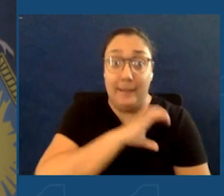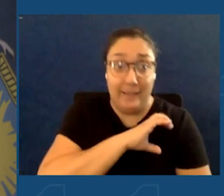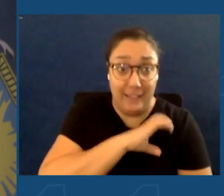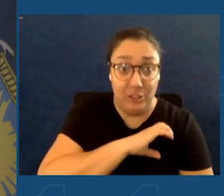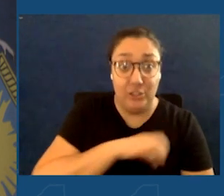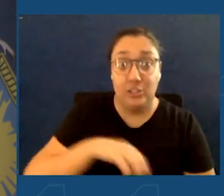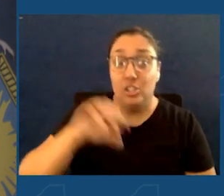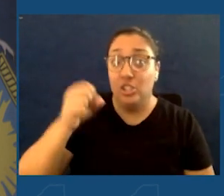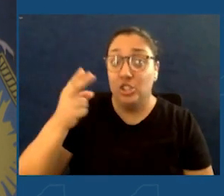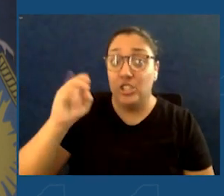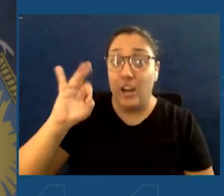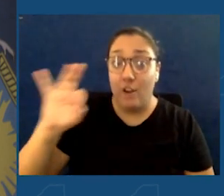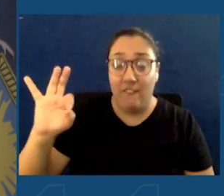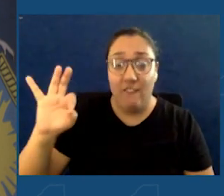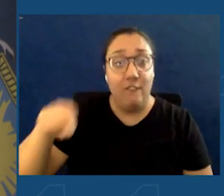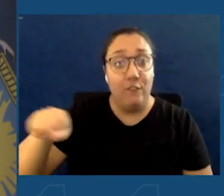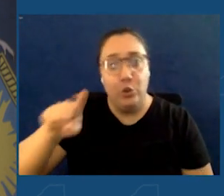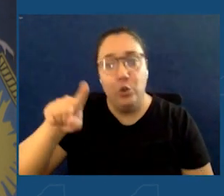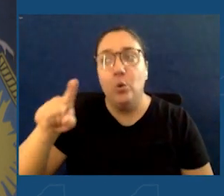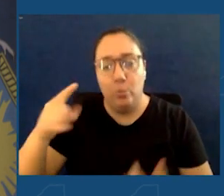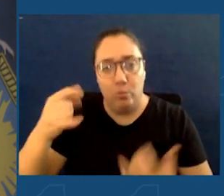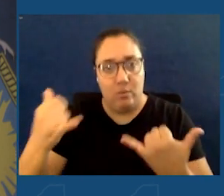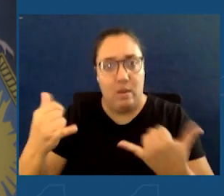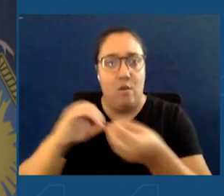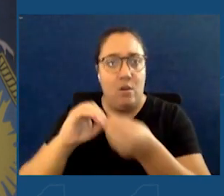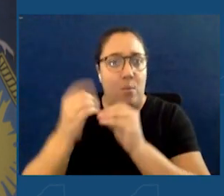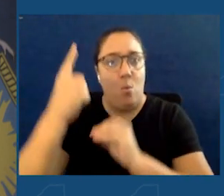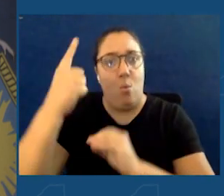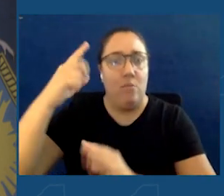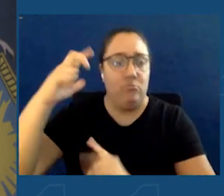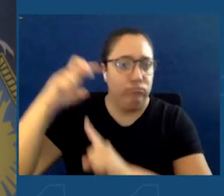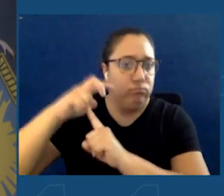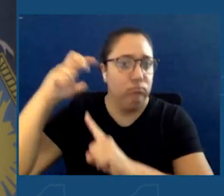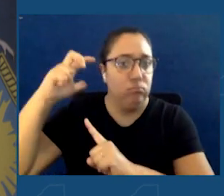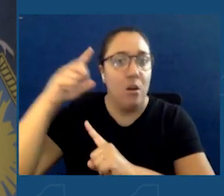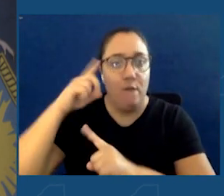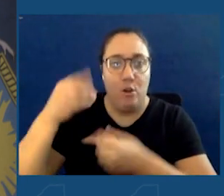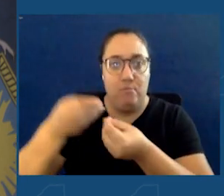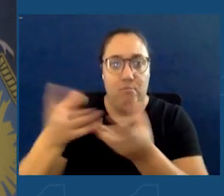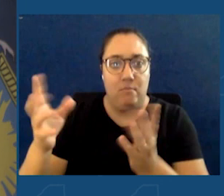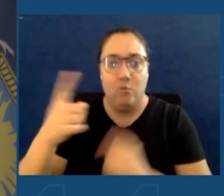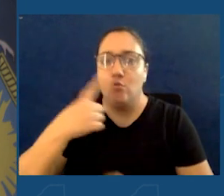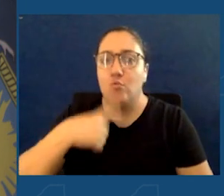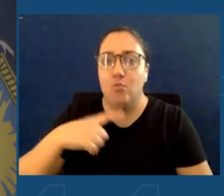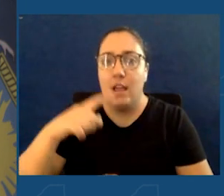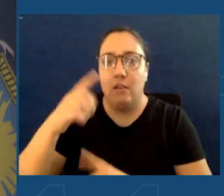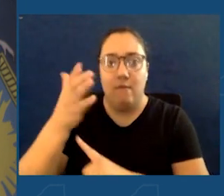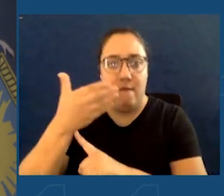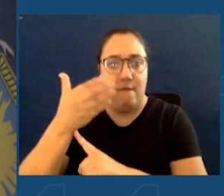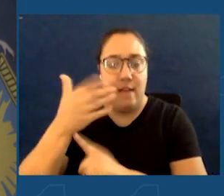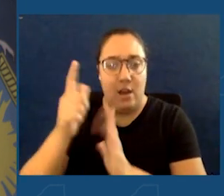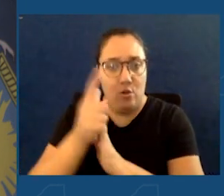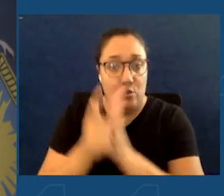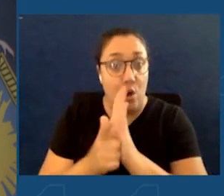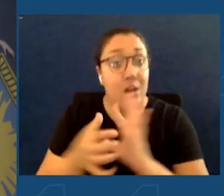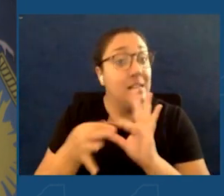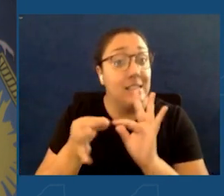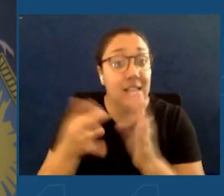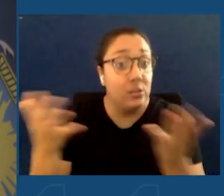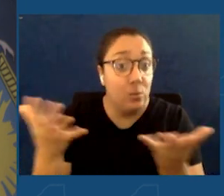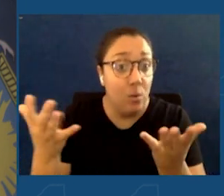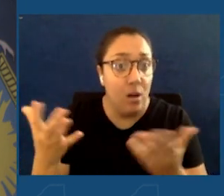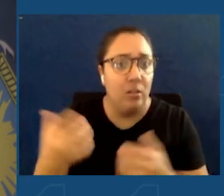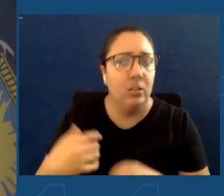sure that Suffolk County is #1 in the state in terms of issuing red flag laws. What does a red flag law do? It says this person is showing